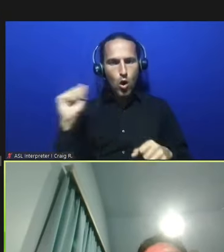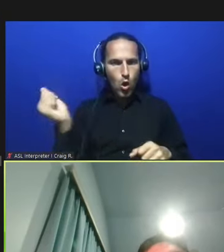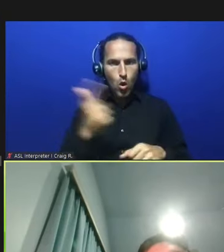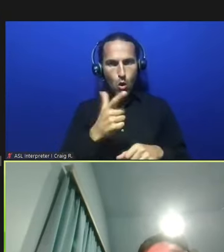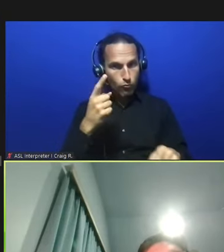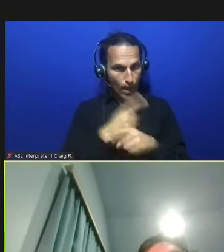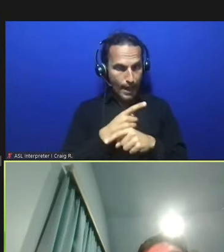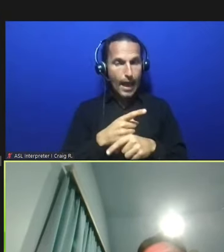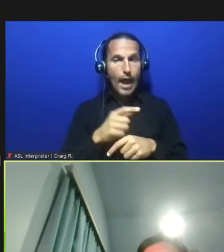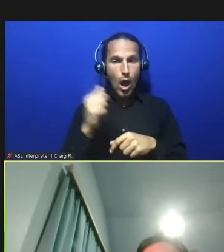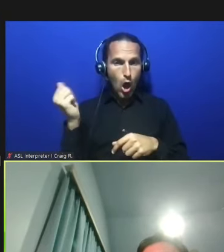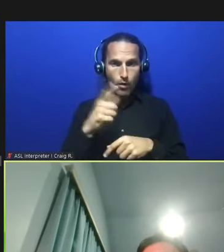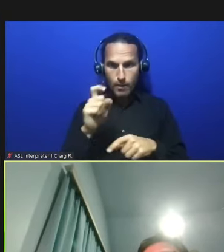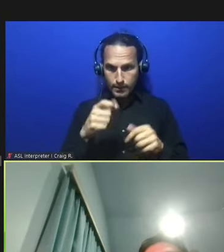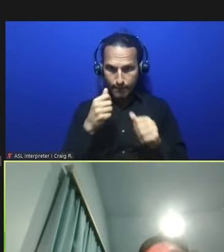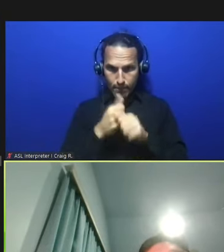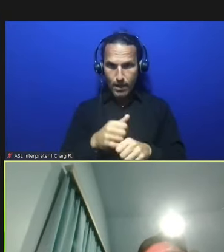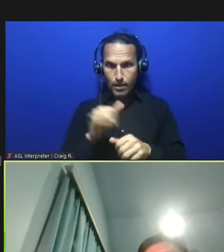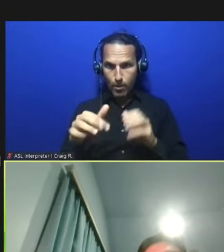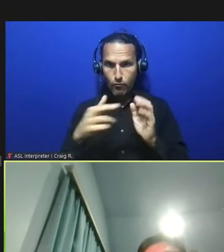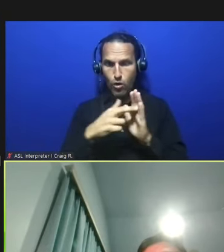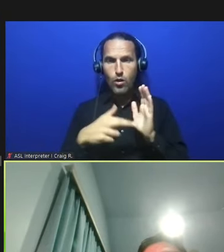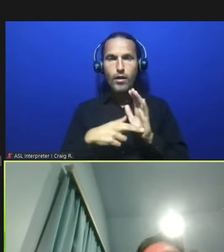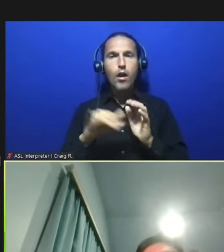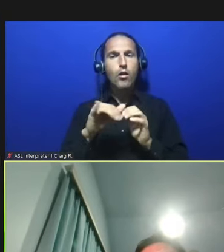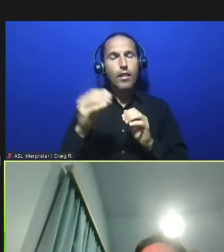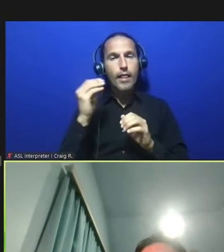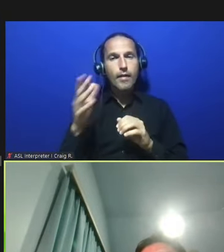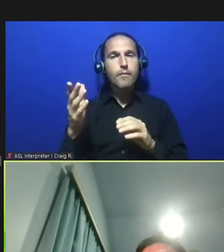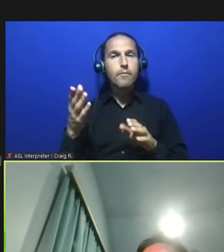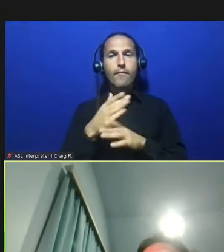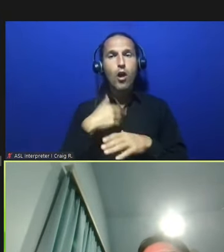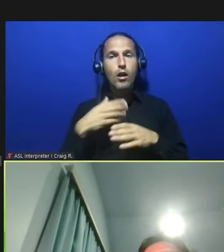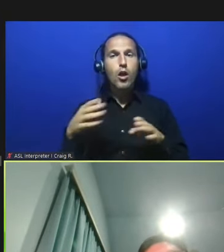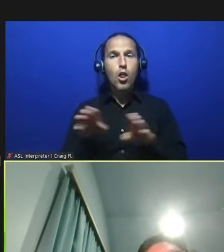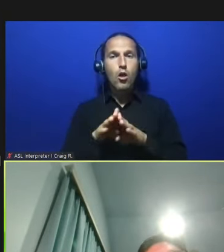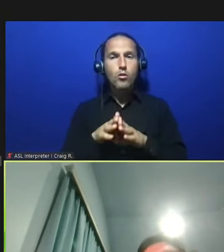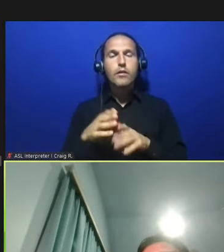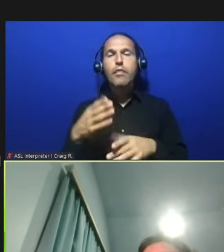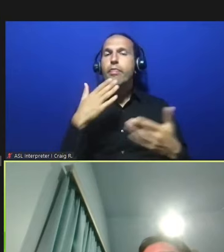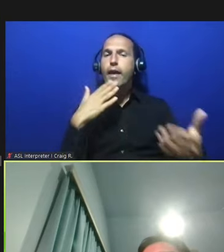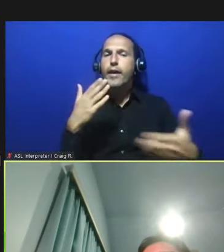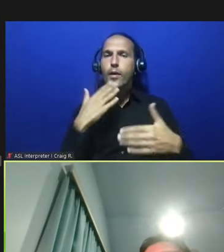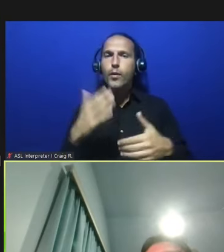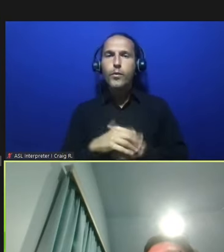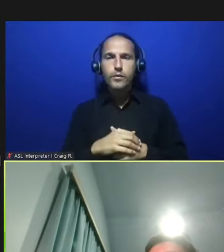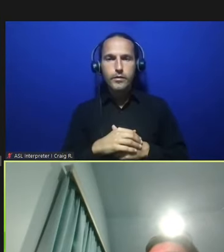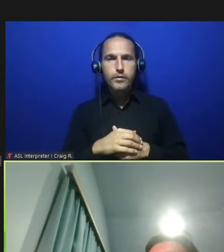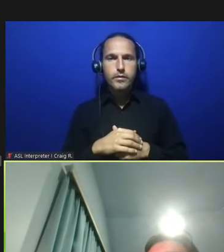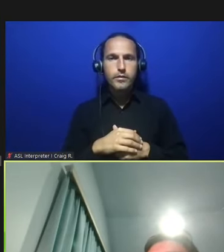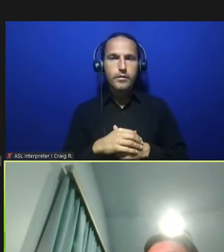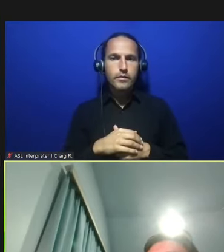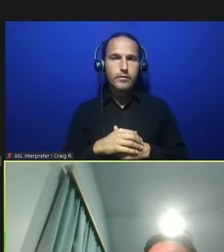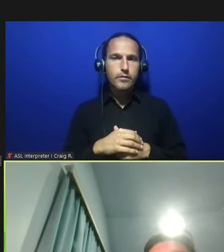right? Everybody have to follow the rules. And last but not least, before I finish, I believe that we should have.